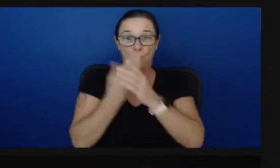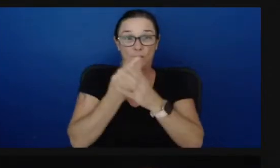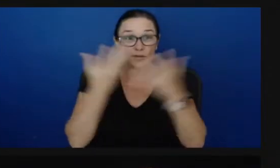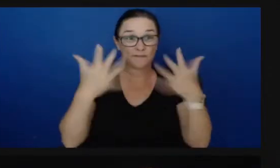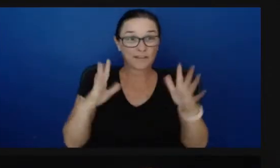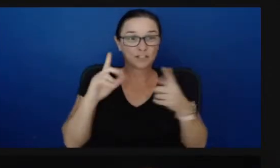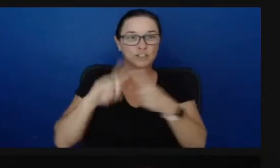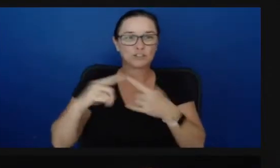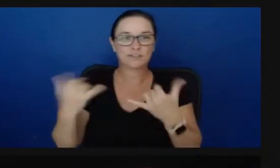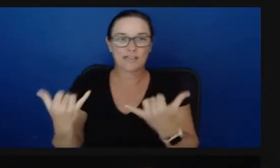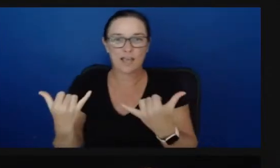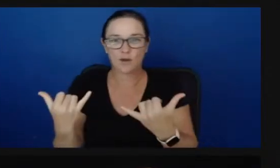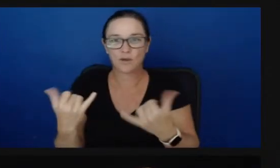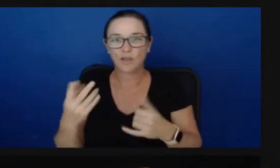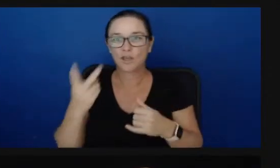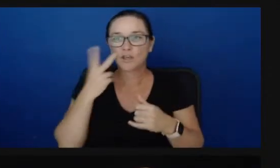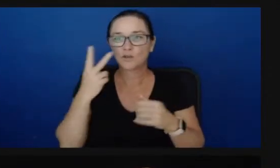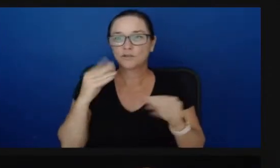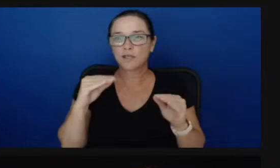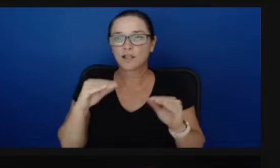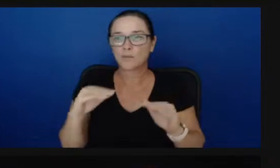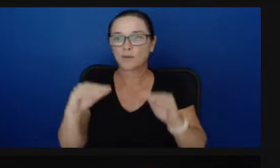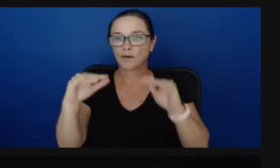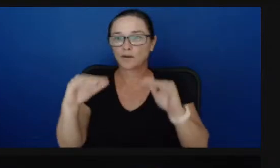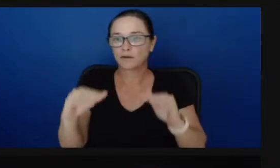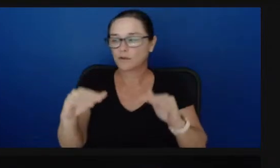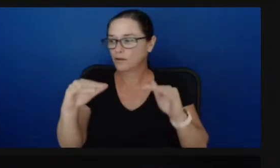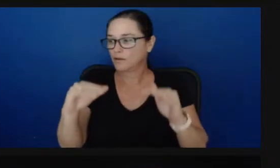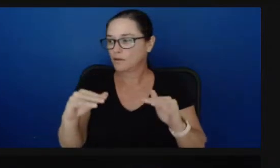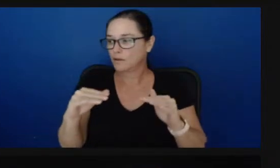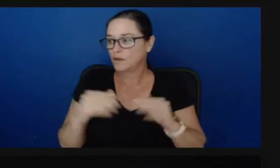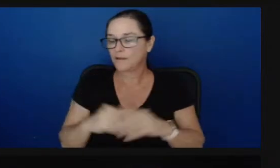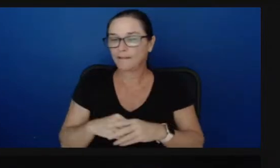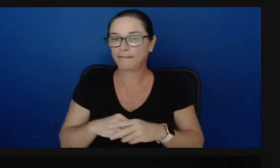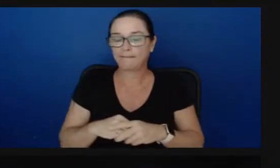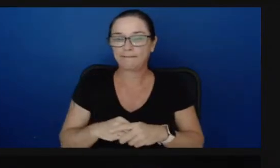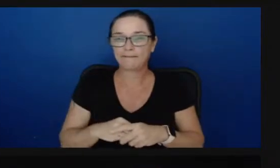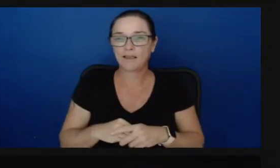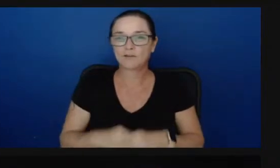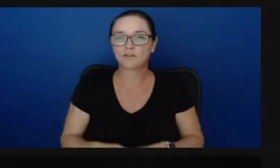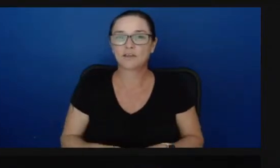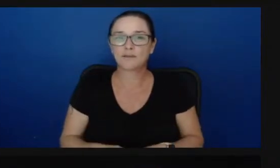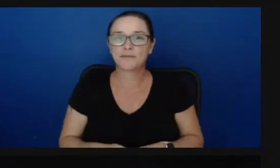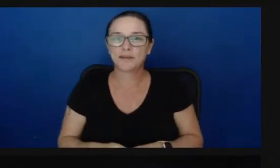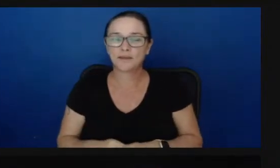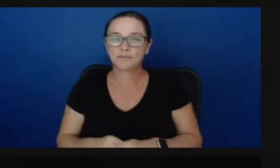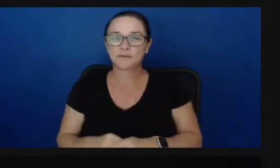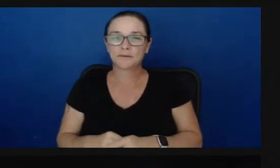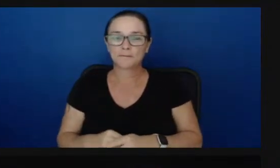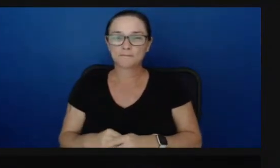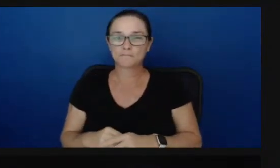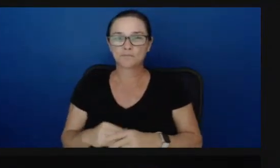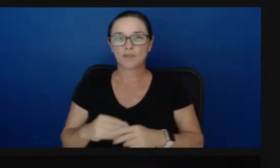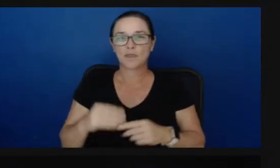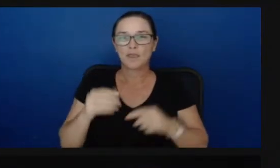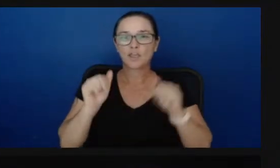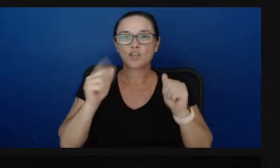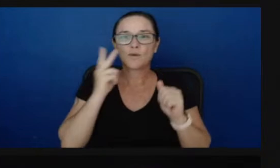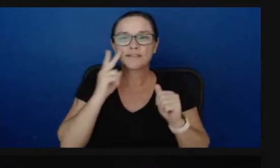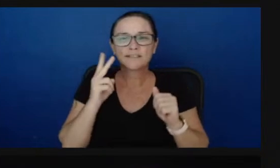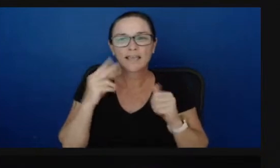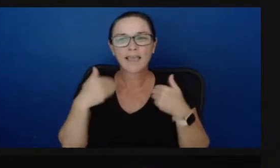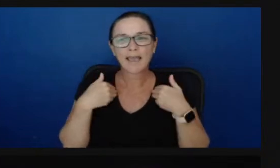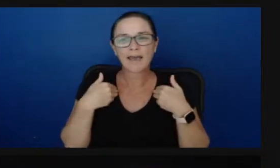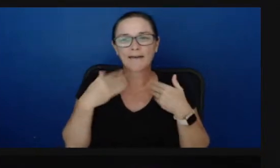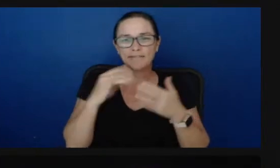of wiggling uplift of the crater floor at the very beginning of the frame. But more interesting is the growth of the yellow spots. Right? Look at how, especially in